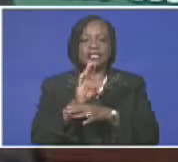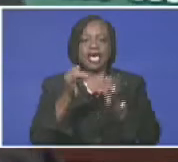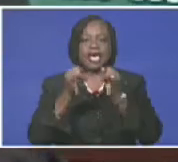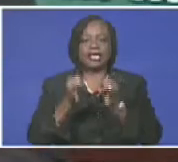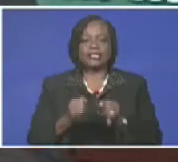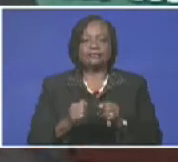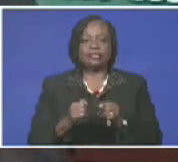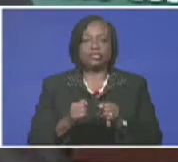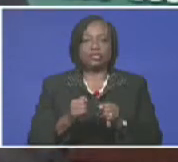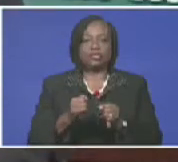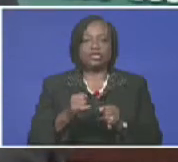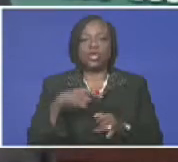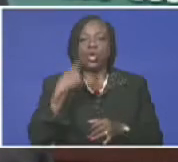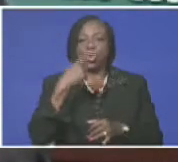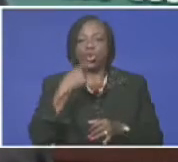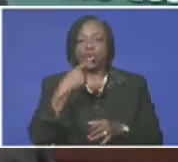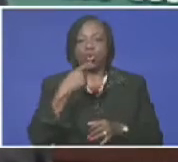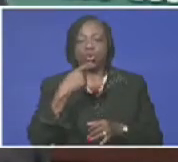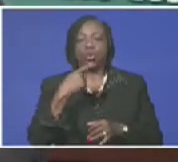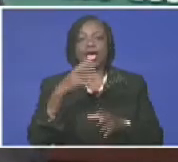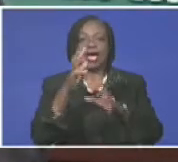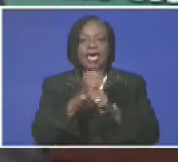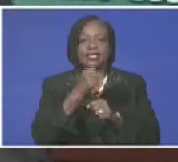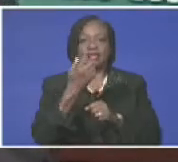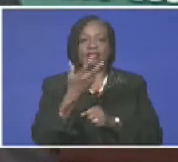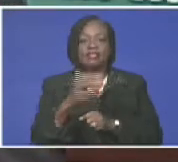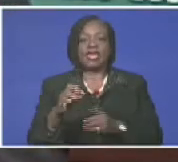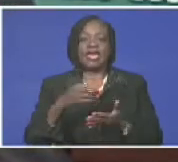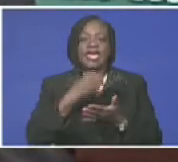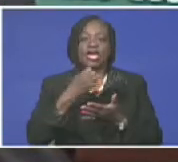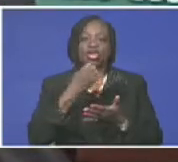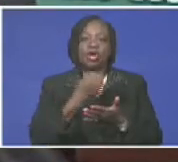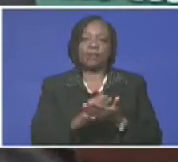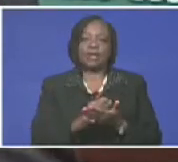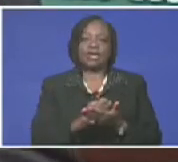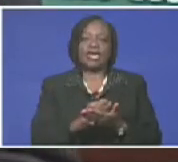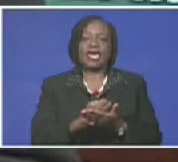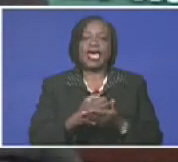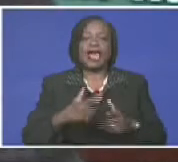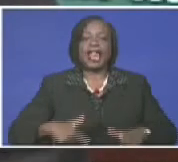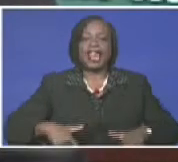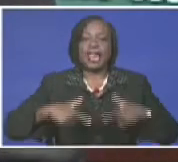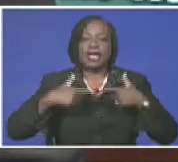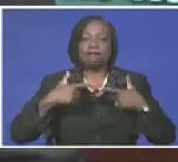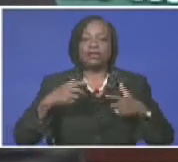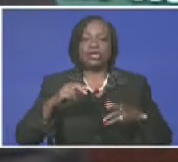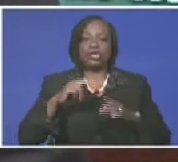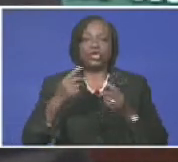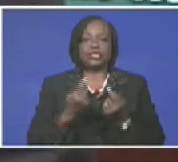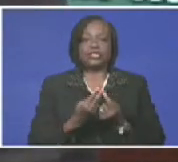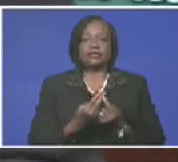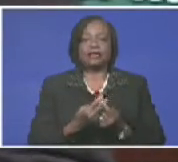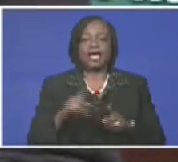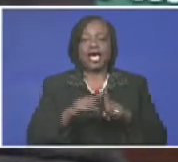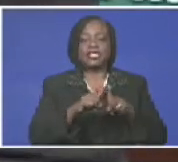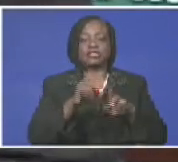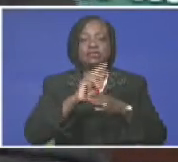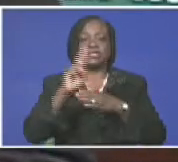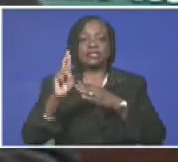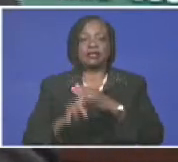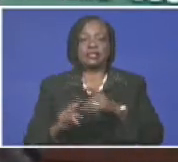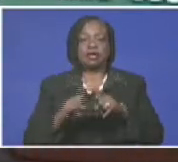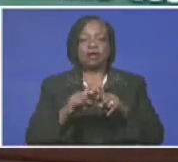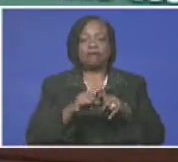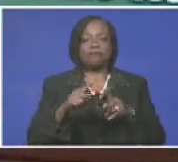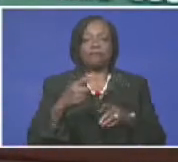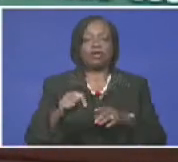individuals who derive their economic livelihood as a result of that property. Not only are we talking about